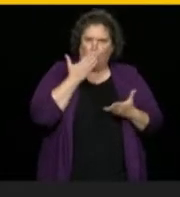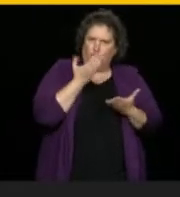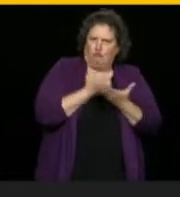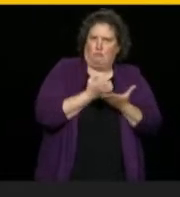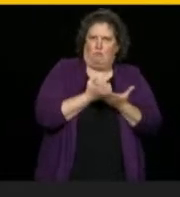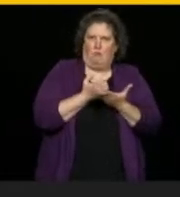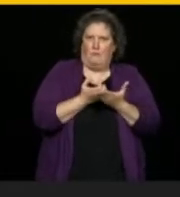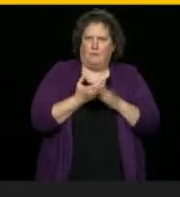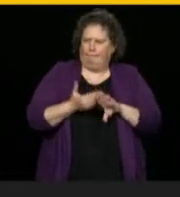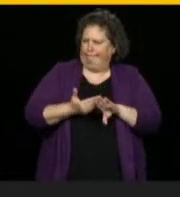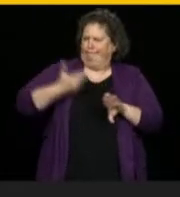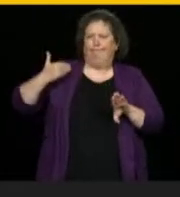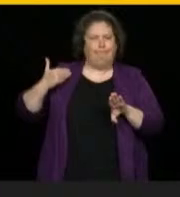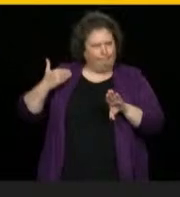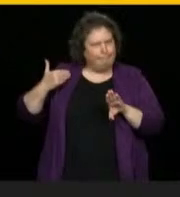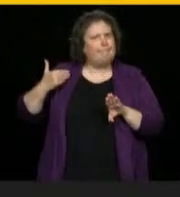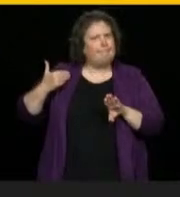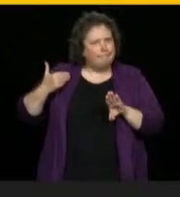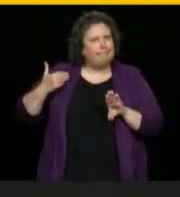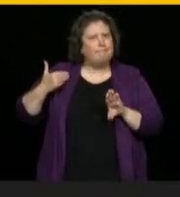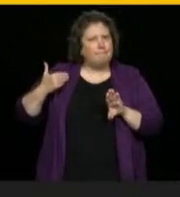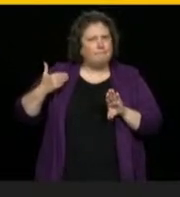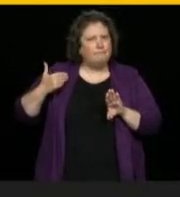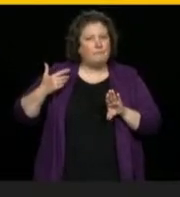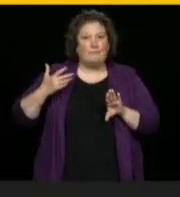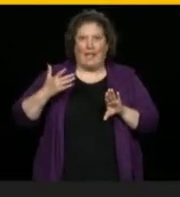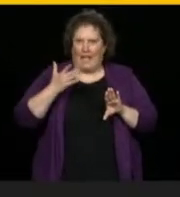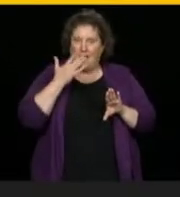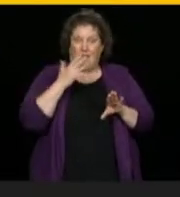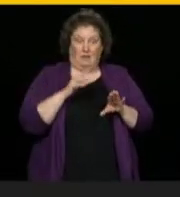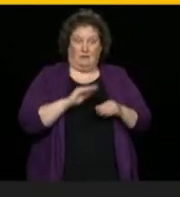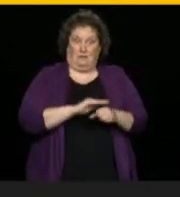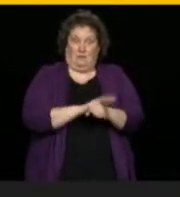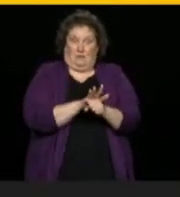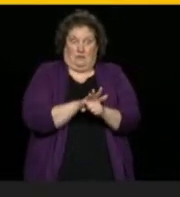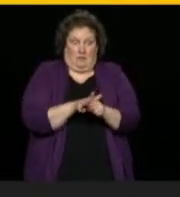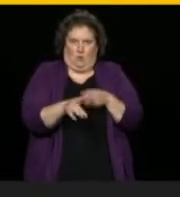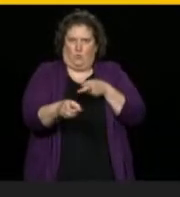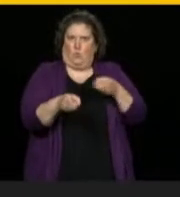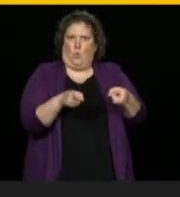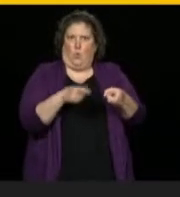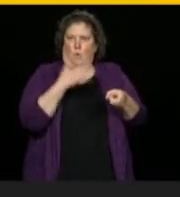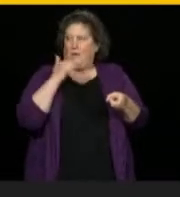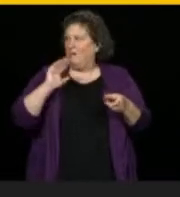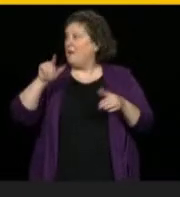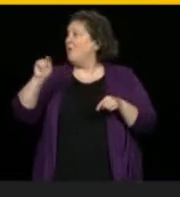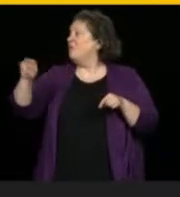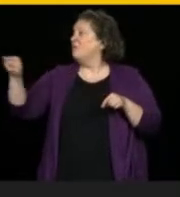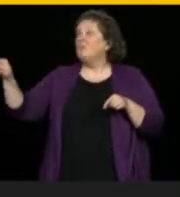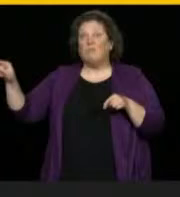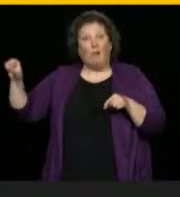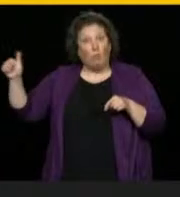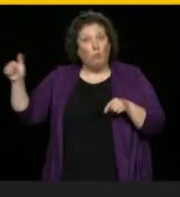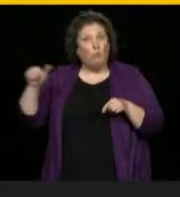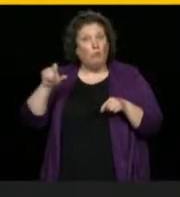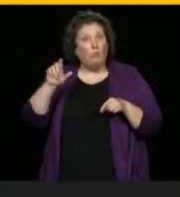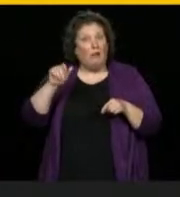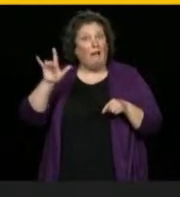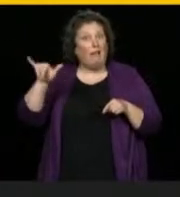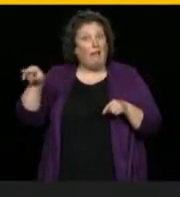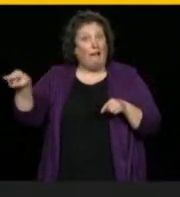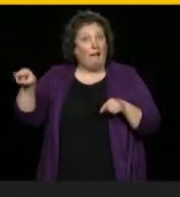also able to better control the virus than our allies, specifically our neighbor.